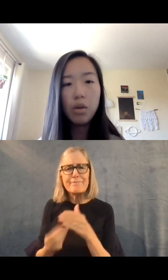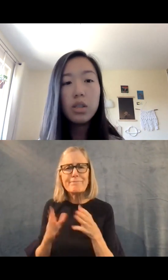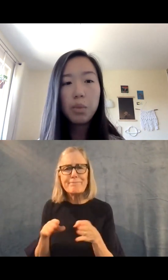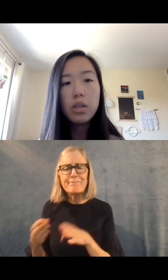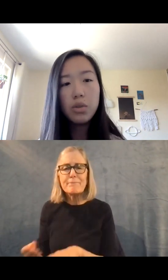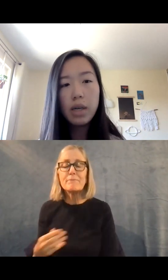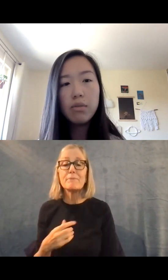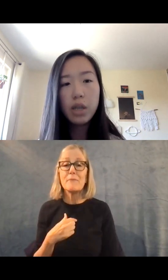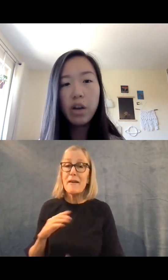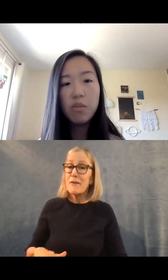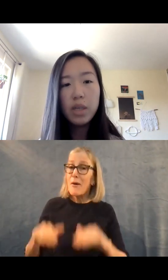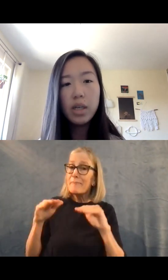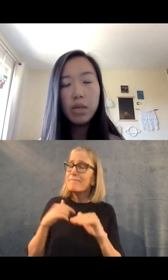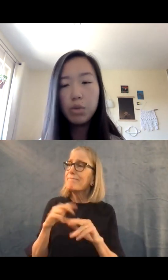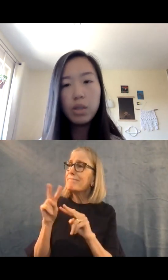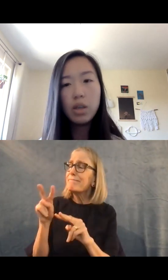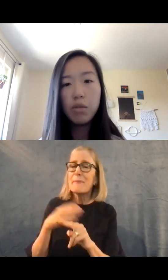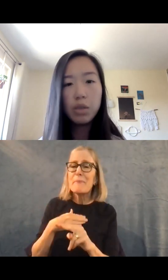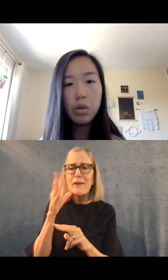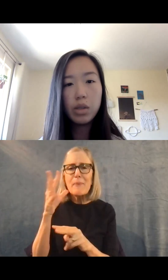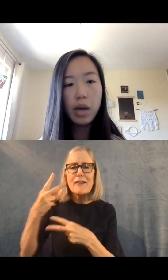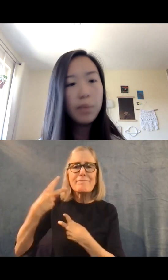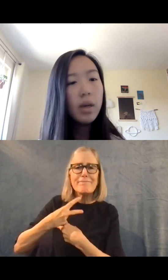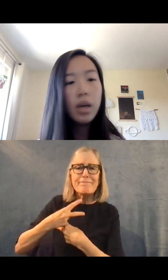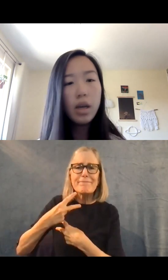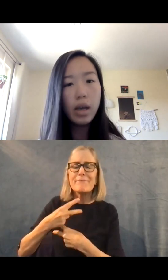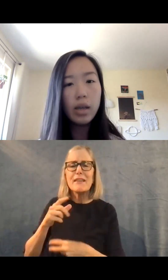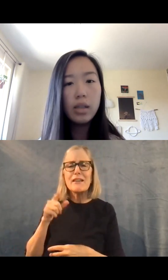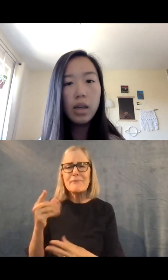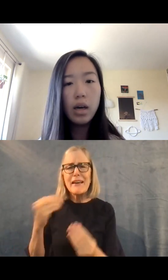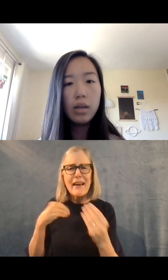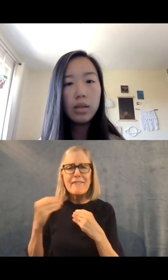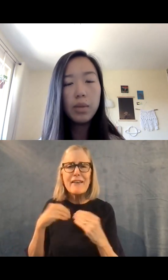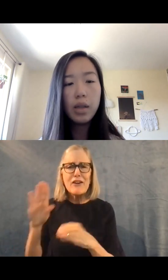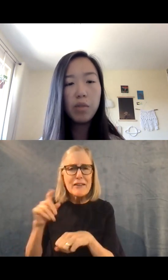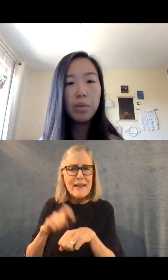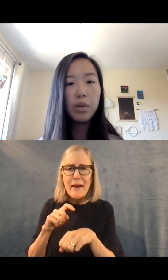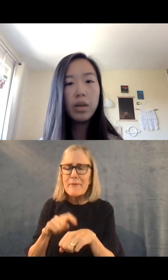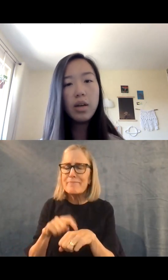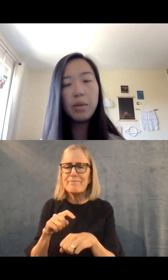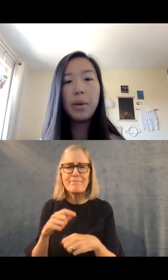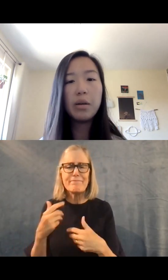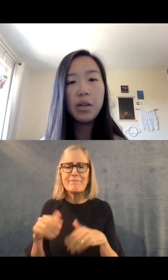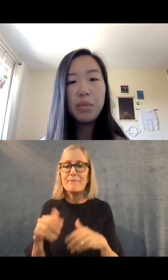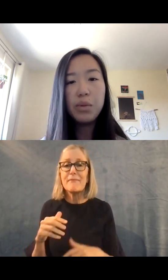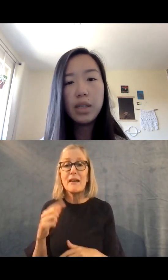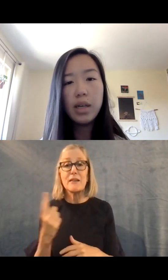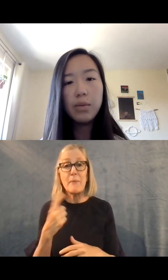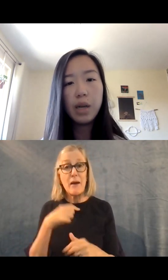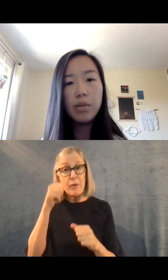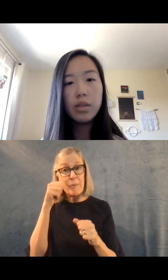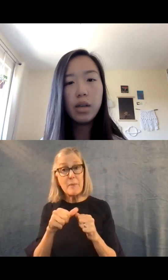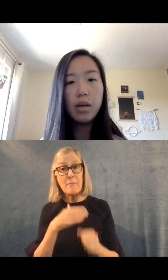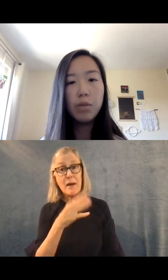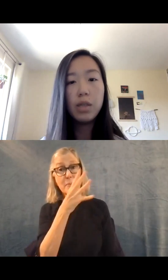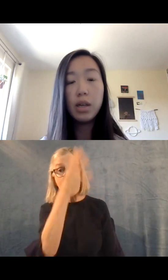was always the person who kind of took care of me and was really selfless with her time. And something that I remember my parents telling me was that when